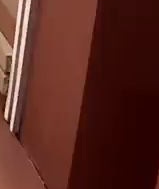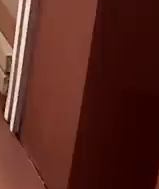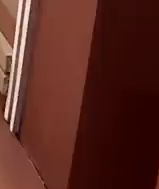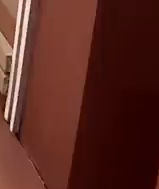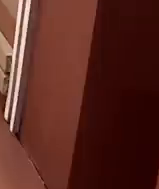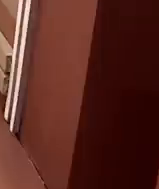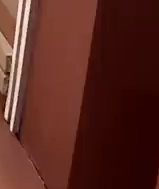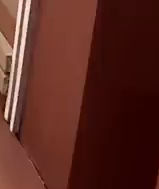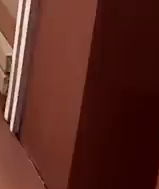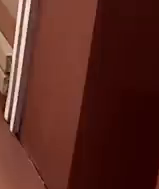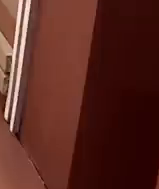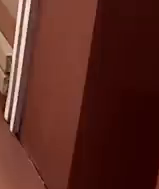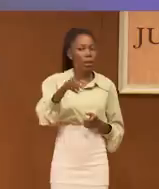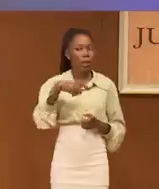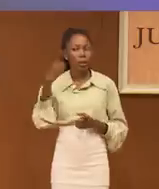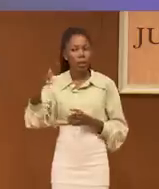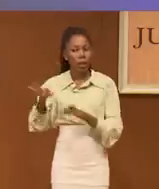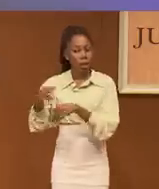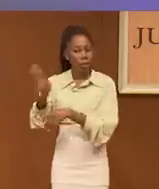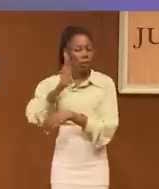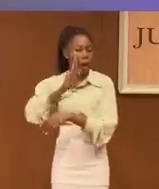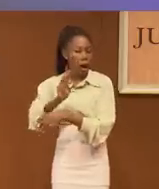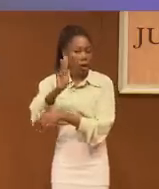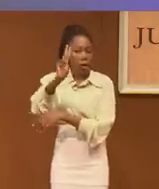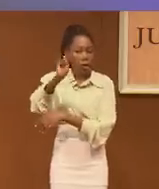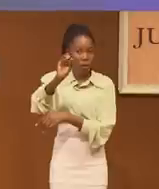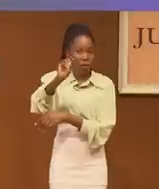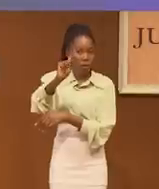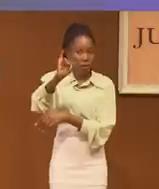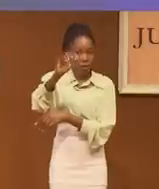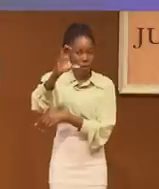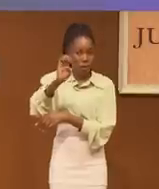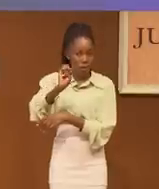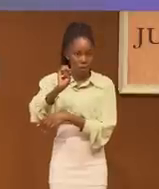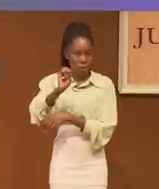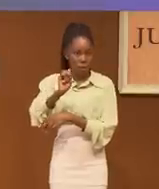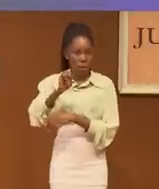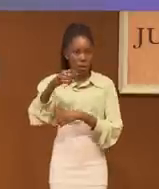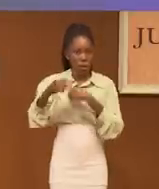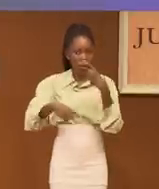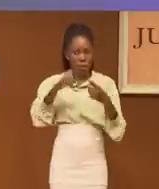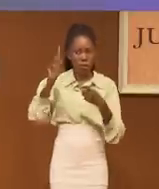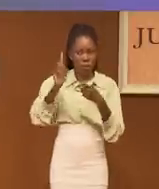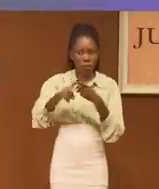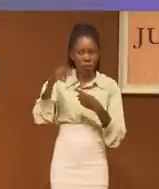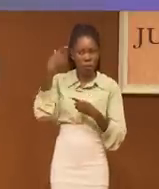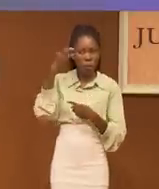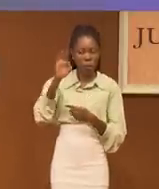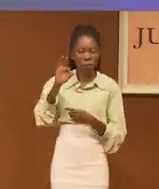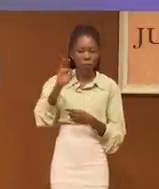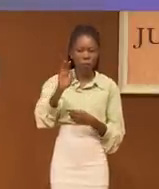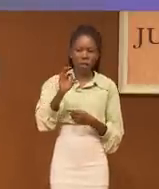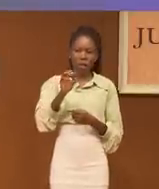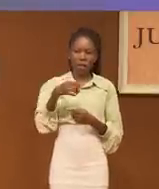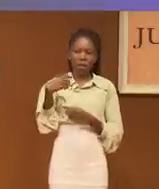My Honor, we gave her notice on 12 months already now. We have noticed in